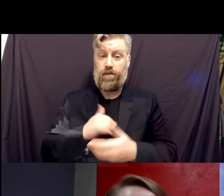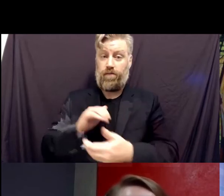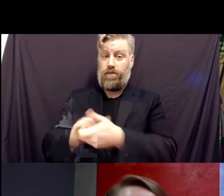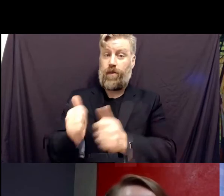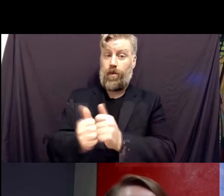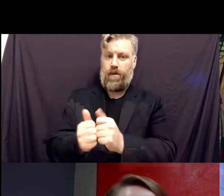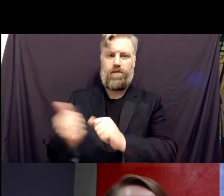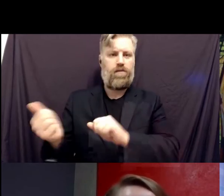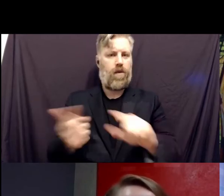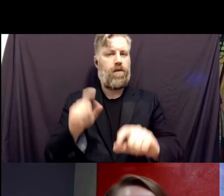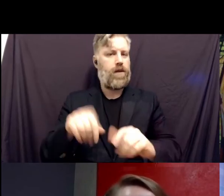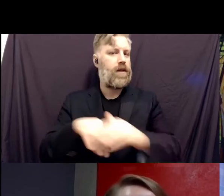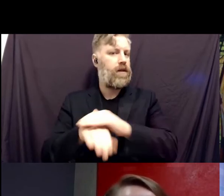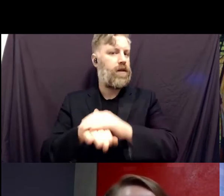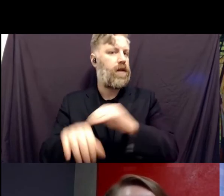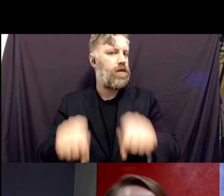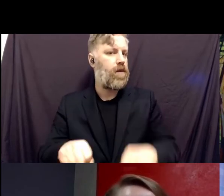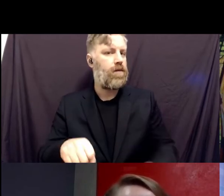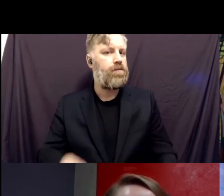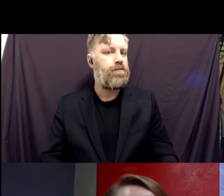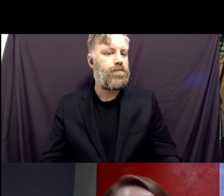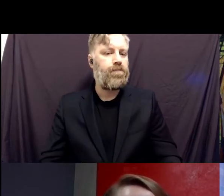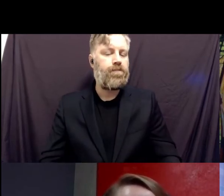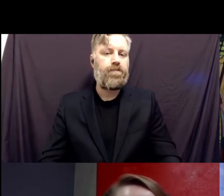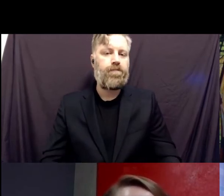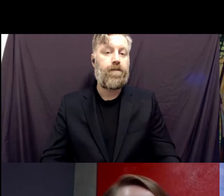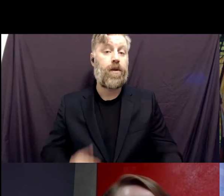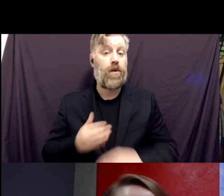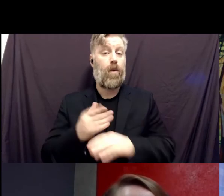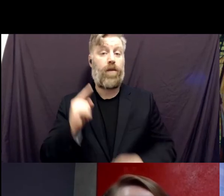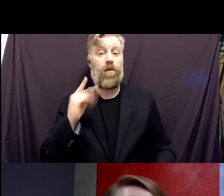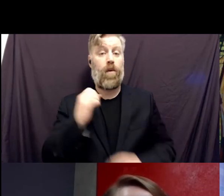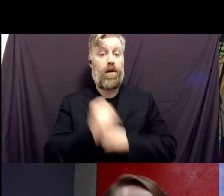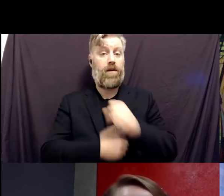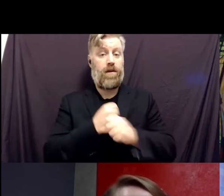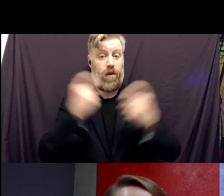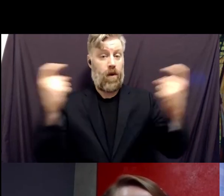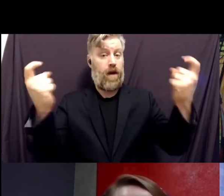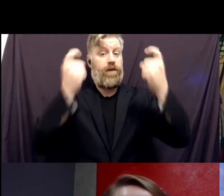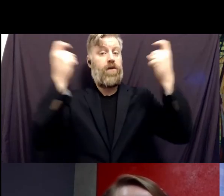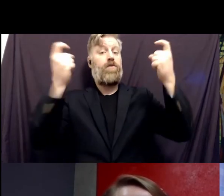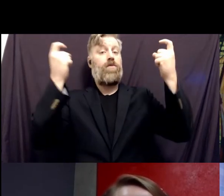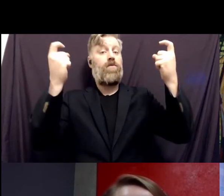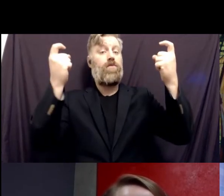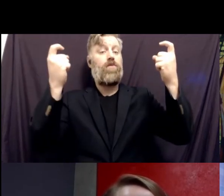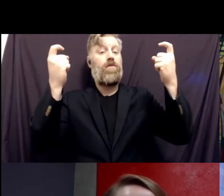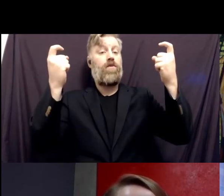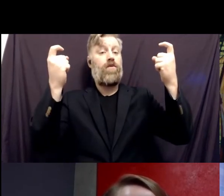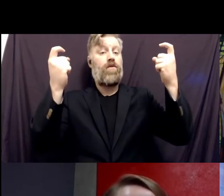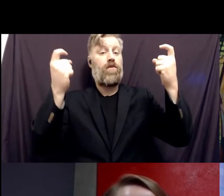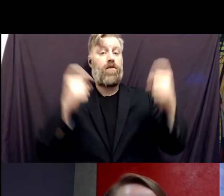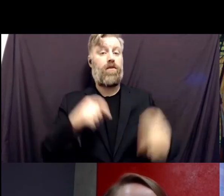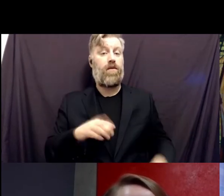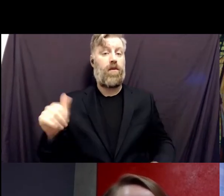And after the 100th anniversary of the festival, this artwork will